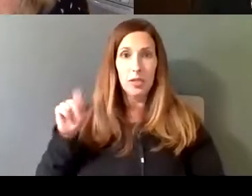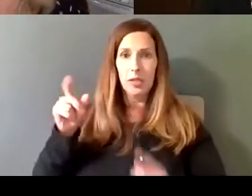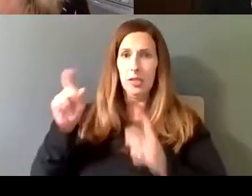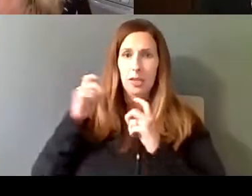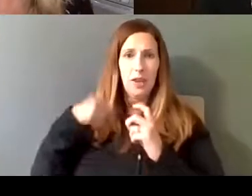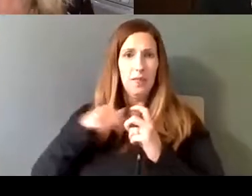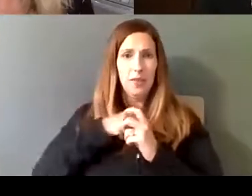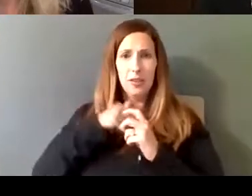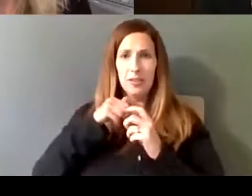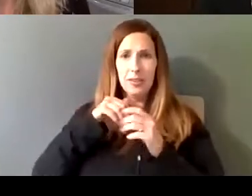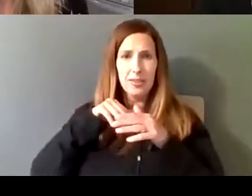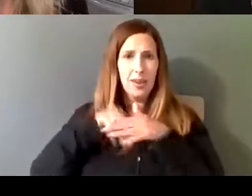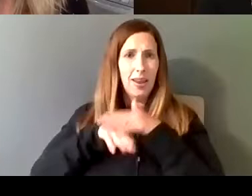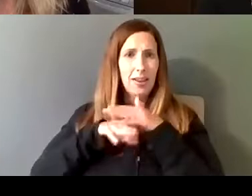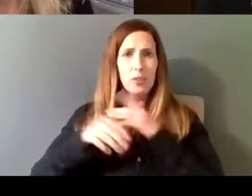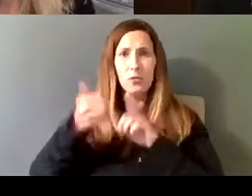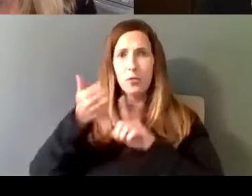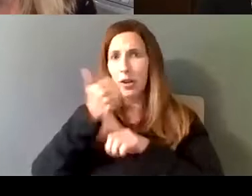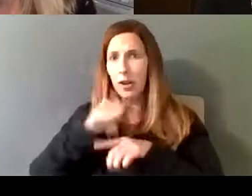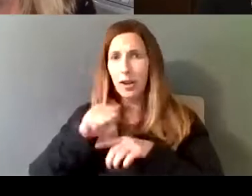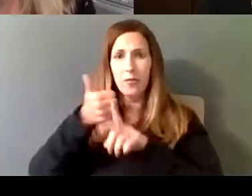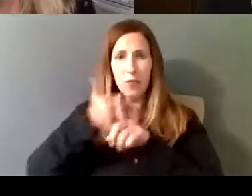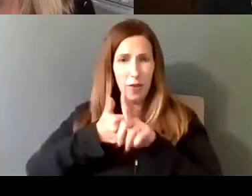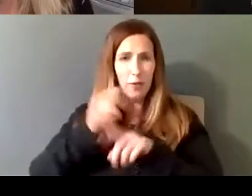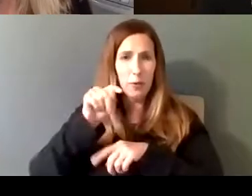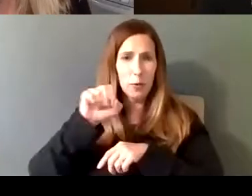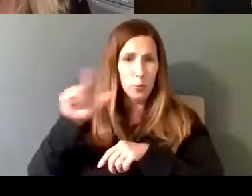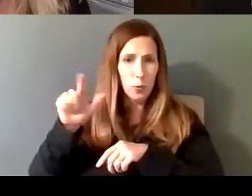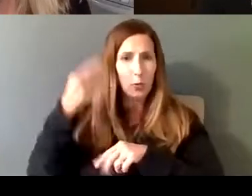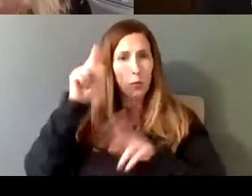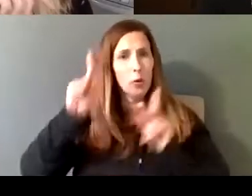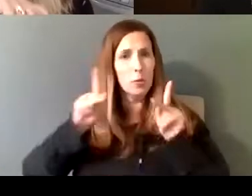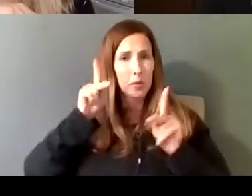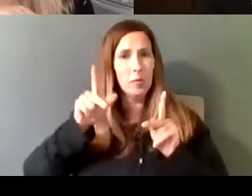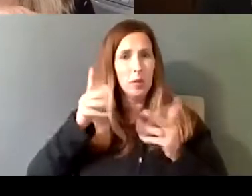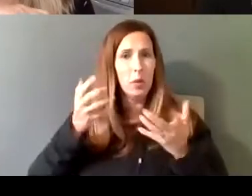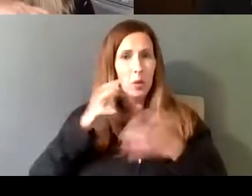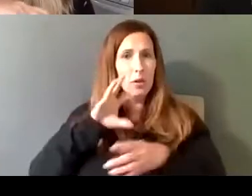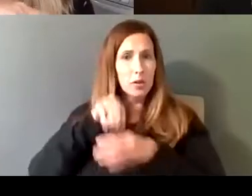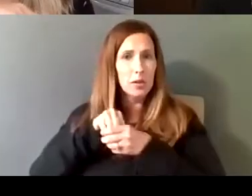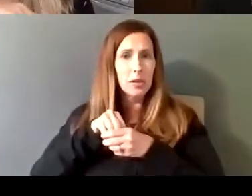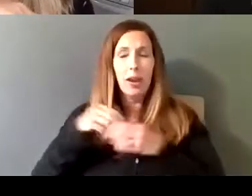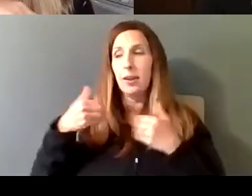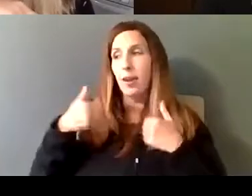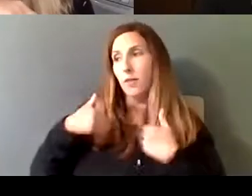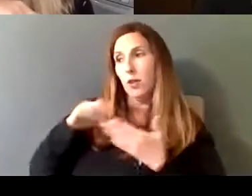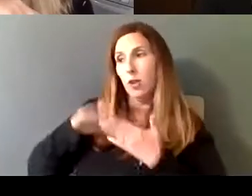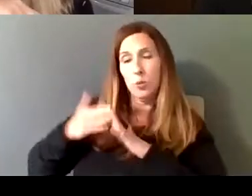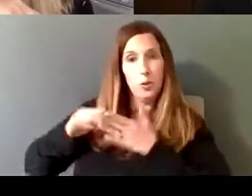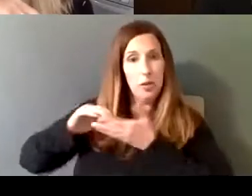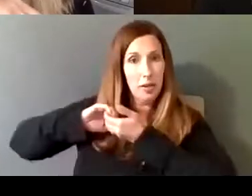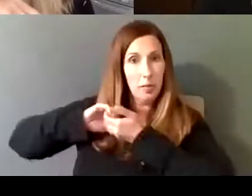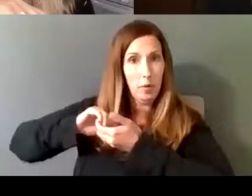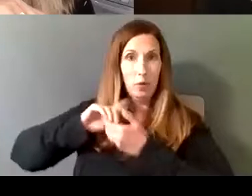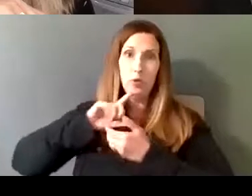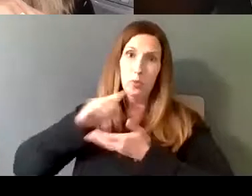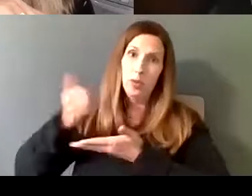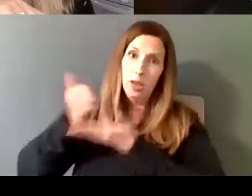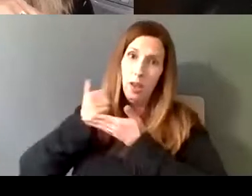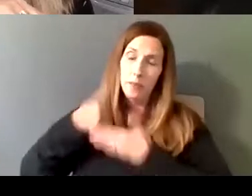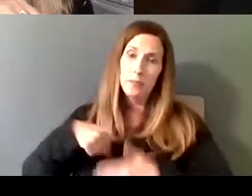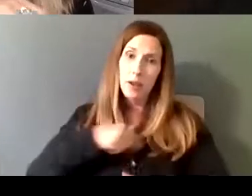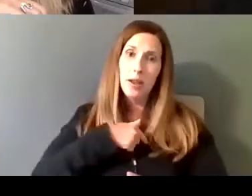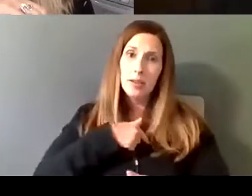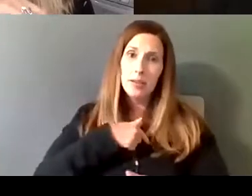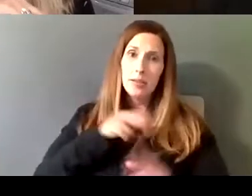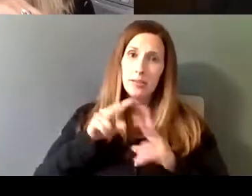tool for a participant that wanted to engage. And I think having these community partners really help us was, I think,